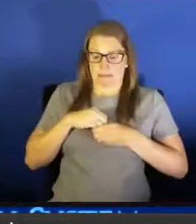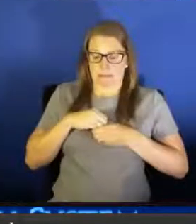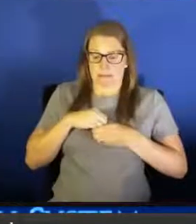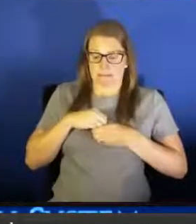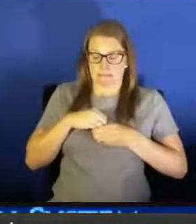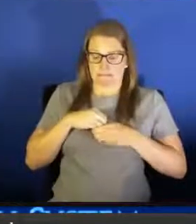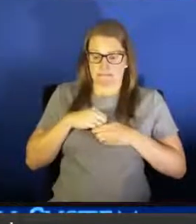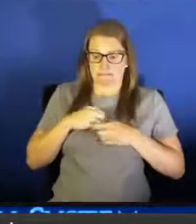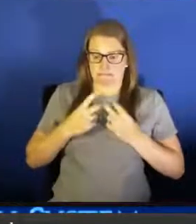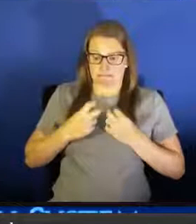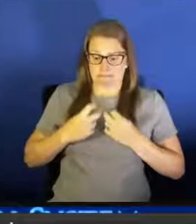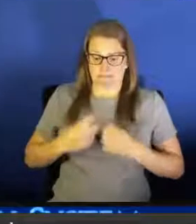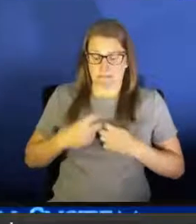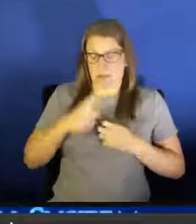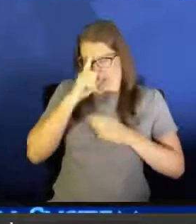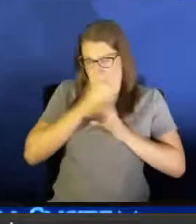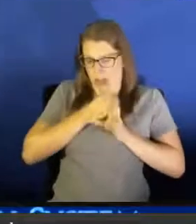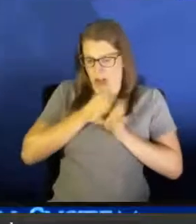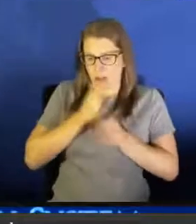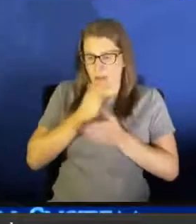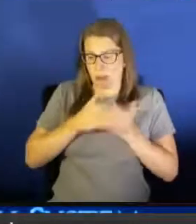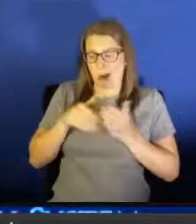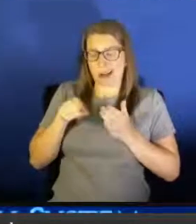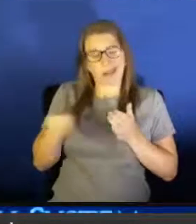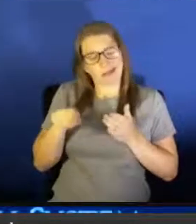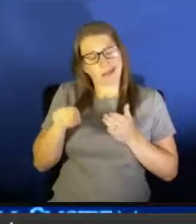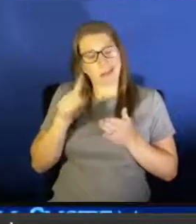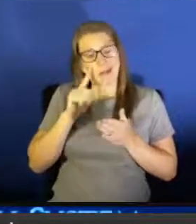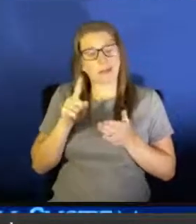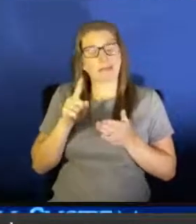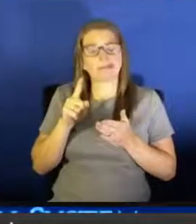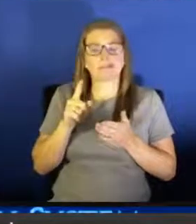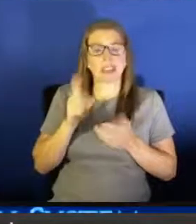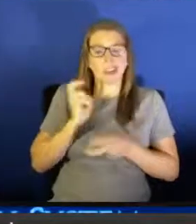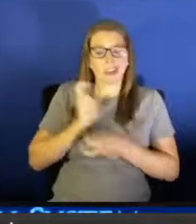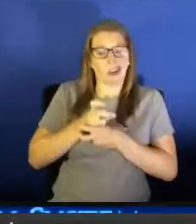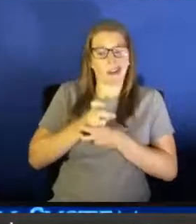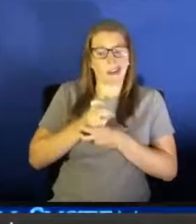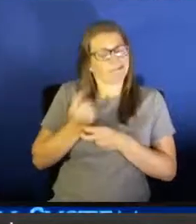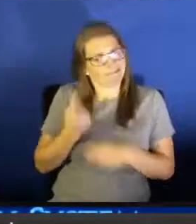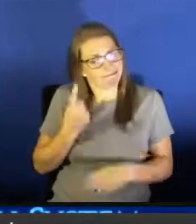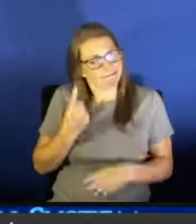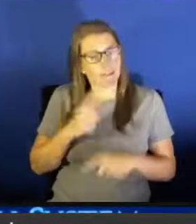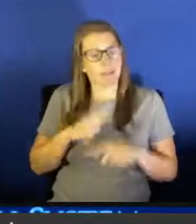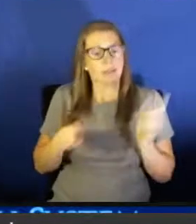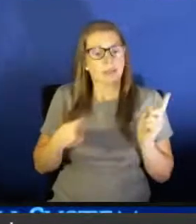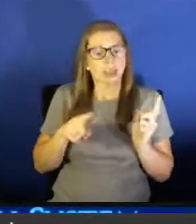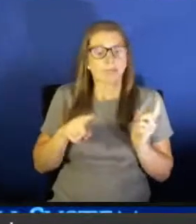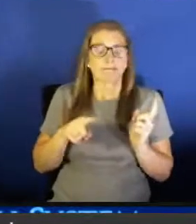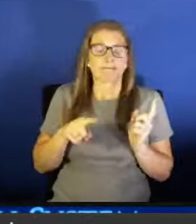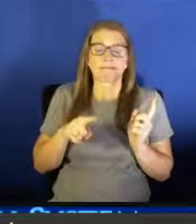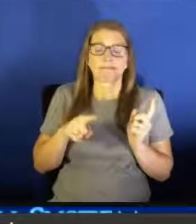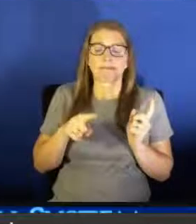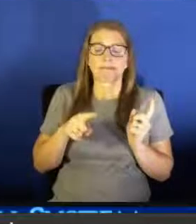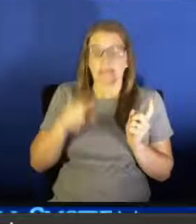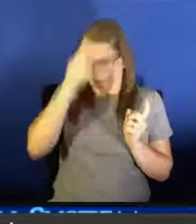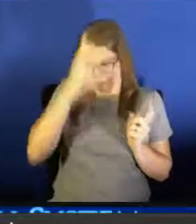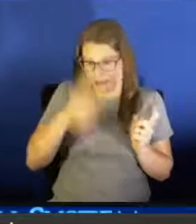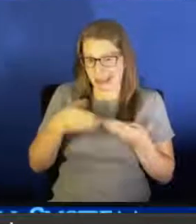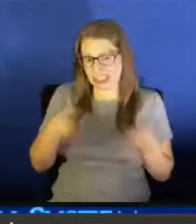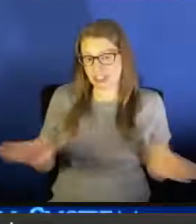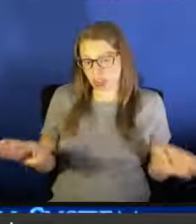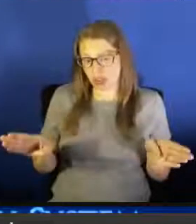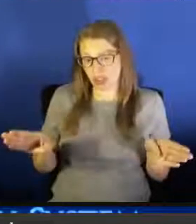huge psychological aspect there that is sometimes really hard to read. But yeah, men in general try